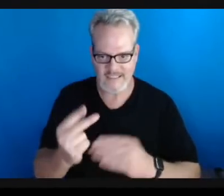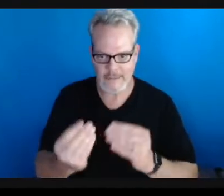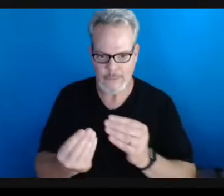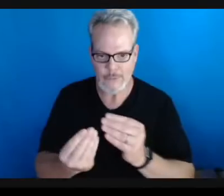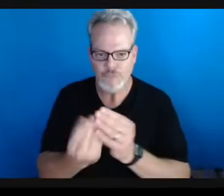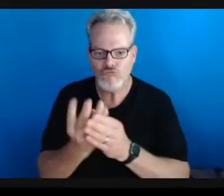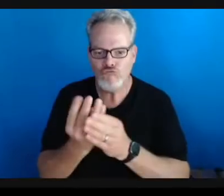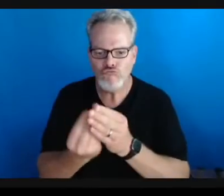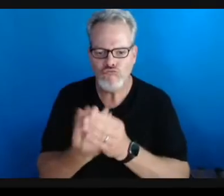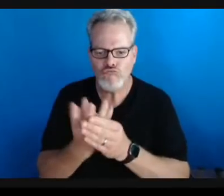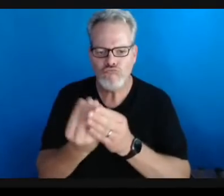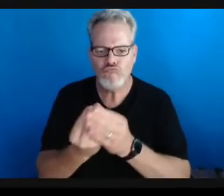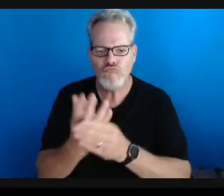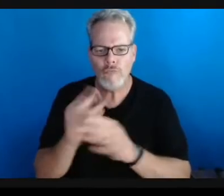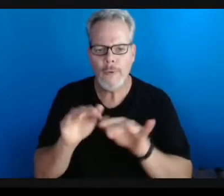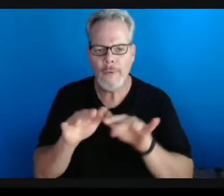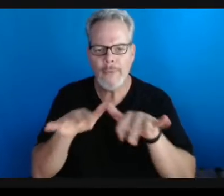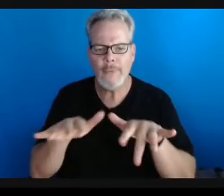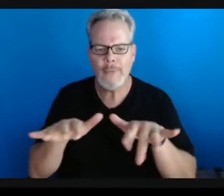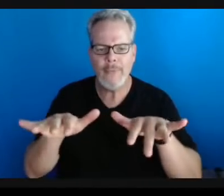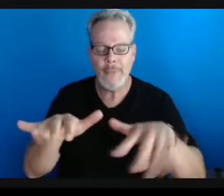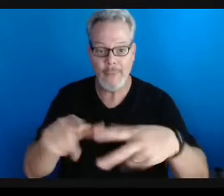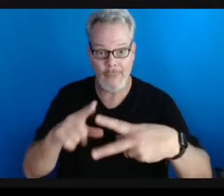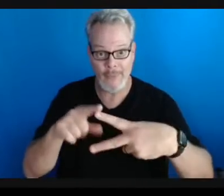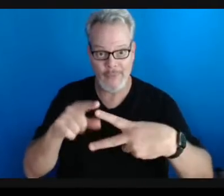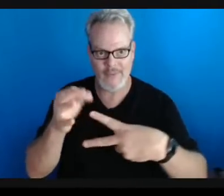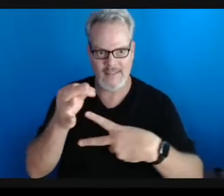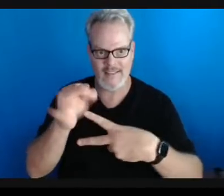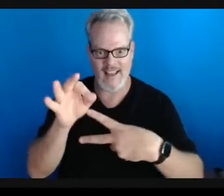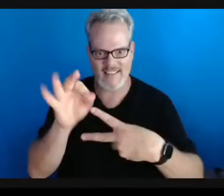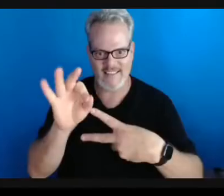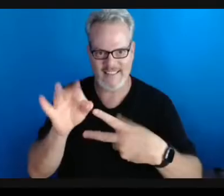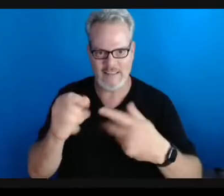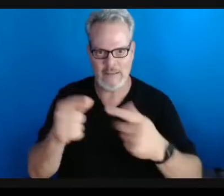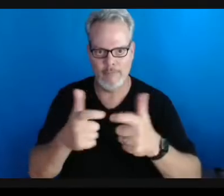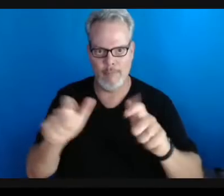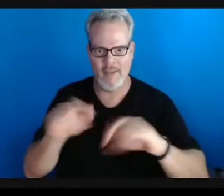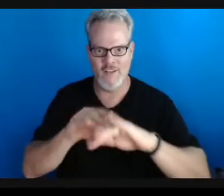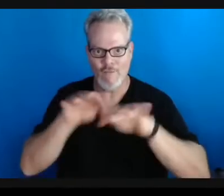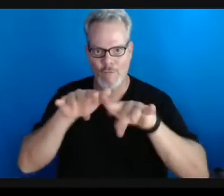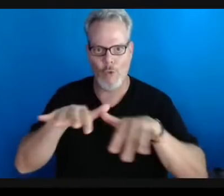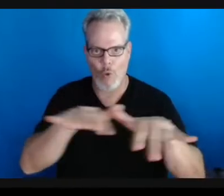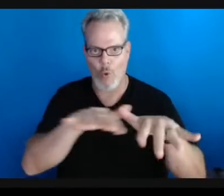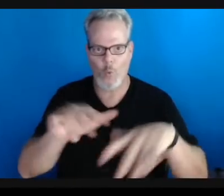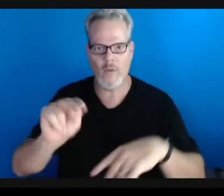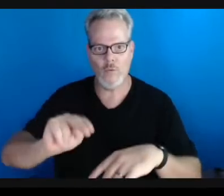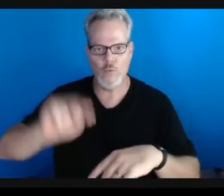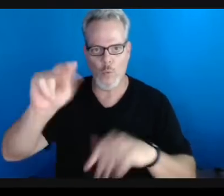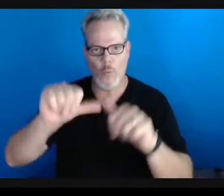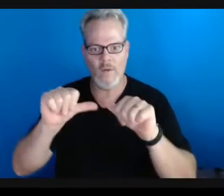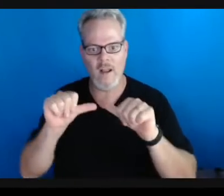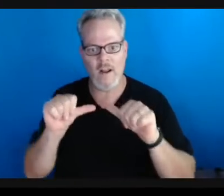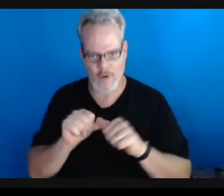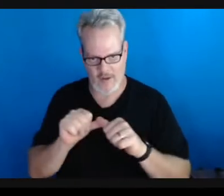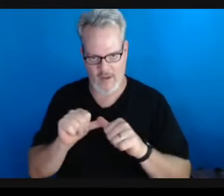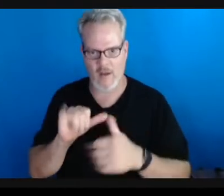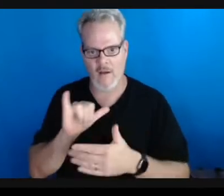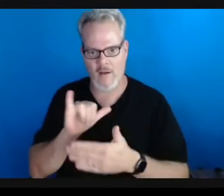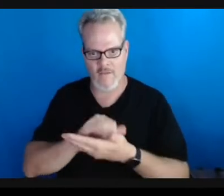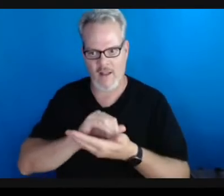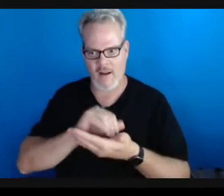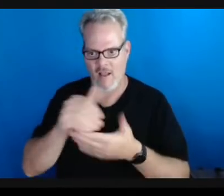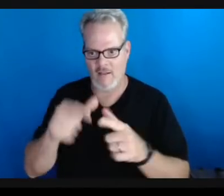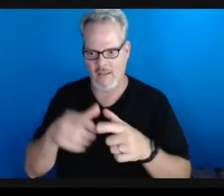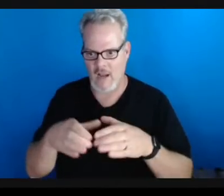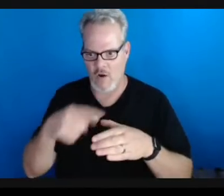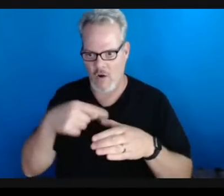So let's pull it all the way back. There is 19 with that big flow on the northern edge of the caldera there. You see it's